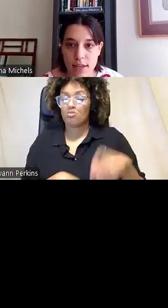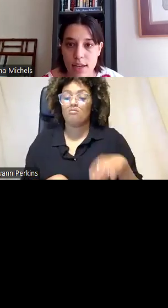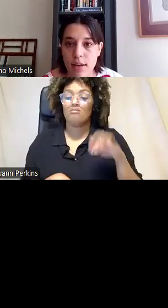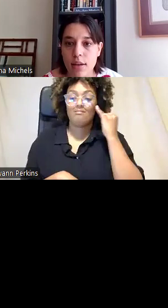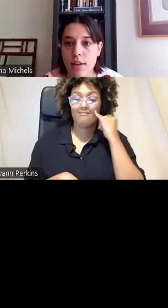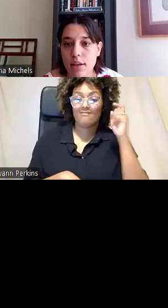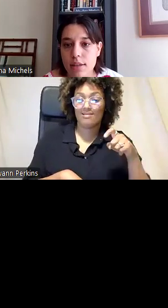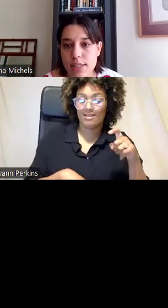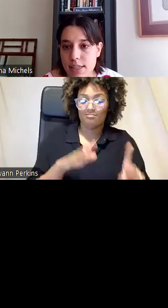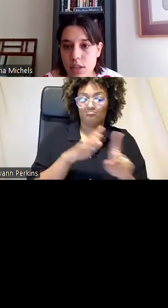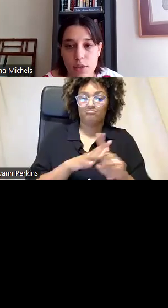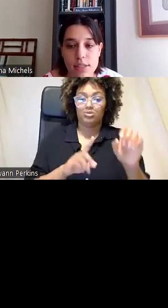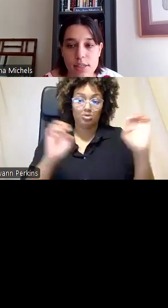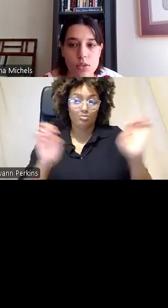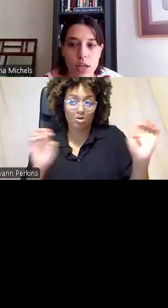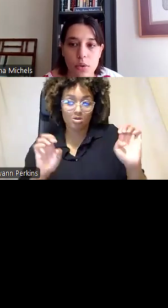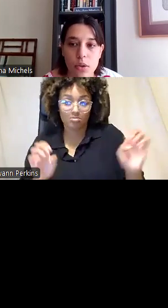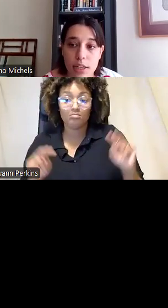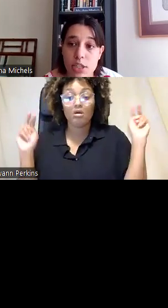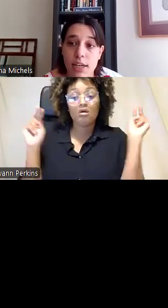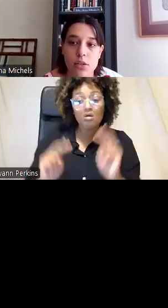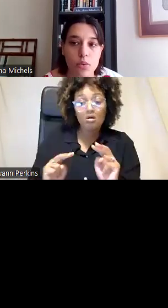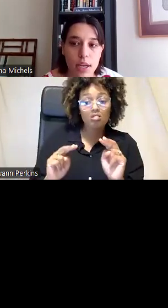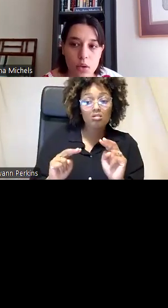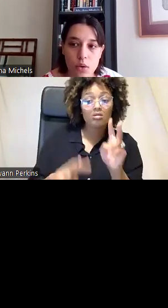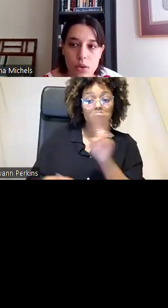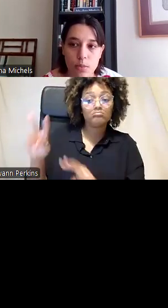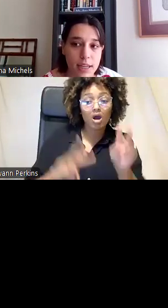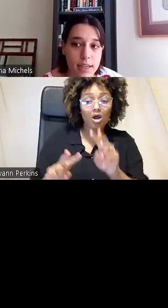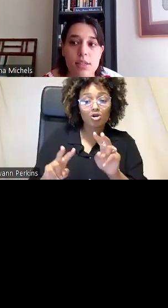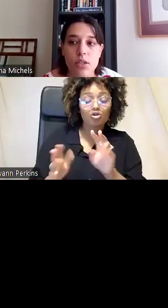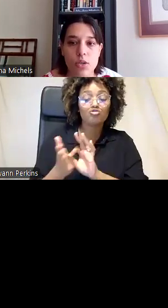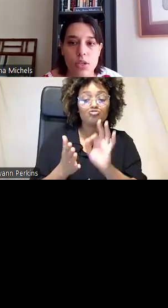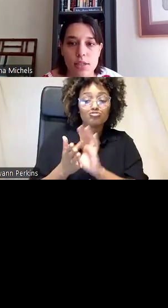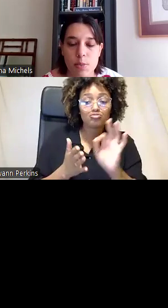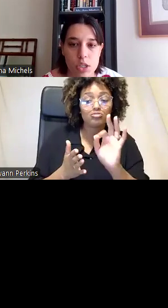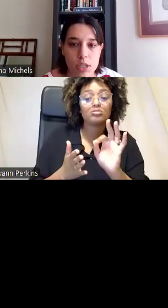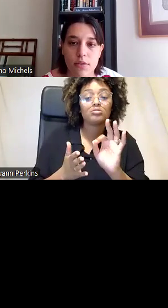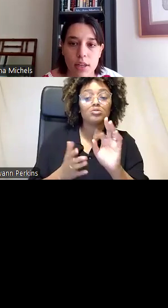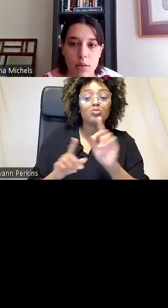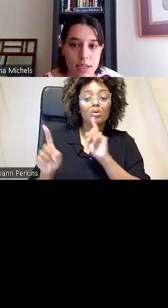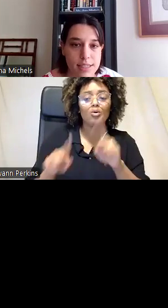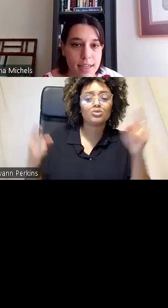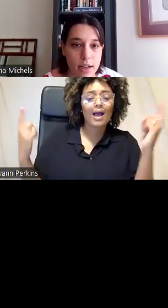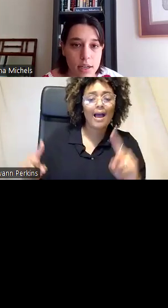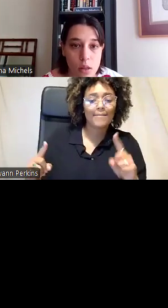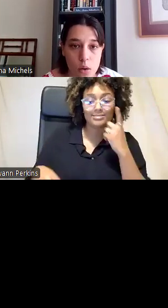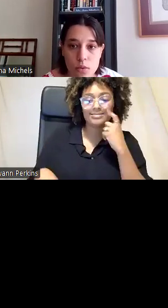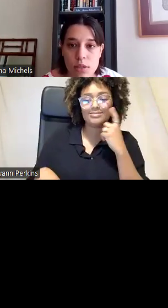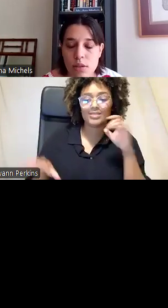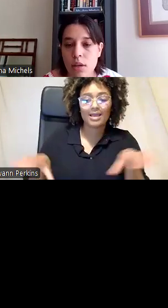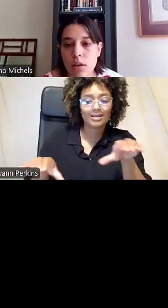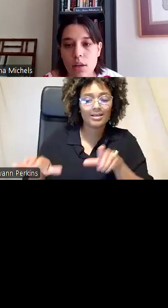suspicious activity, discussing the risks associated with credit checks through landlords or banking institutions, especially if a client plans to take out